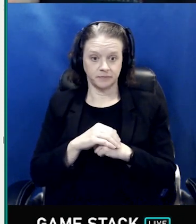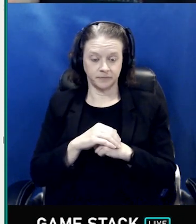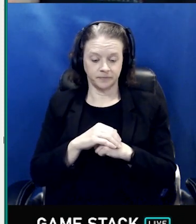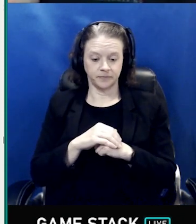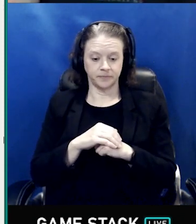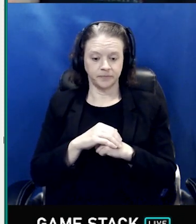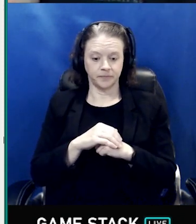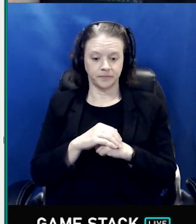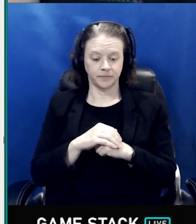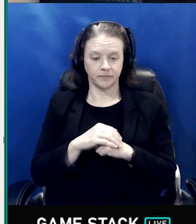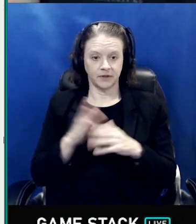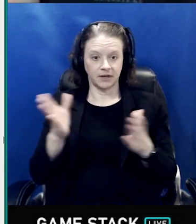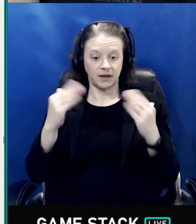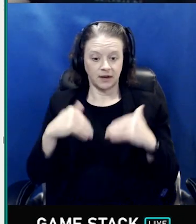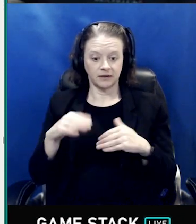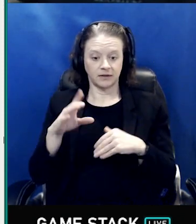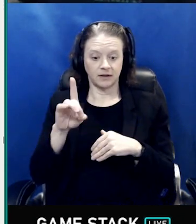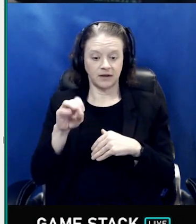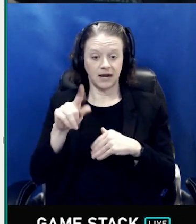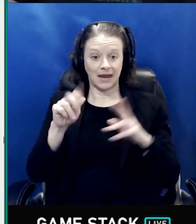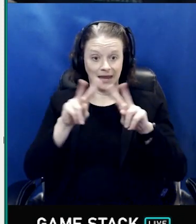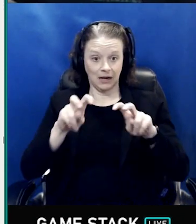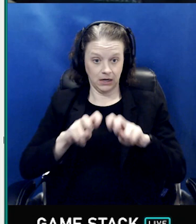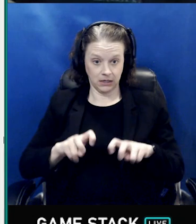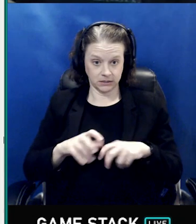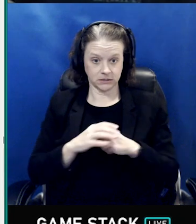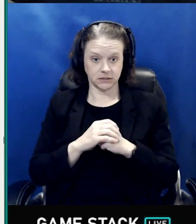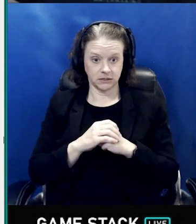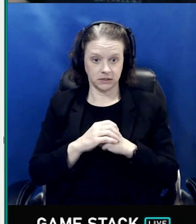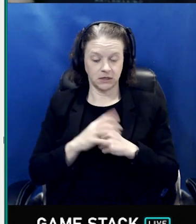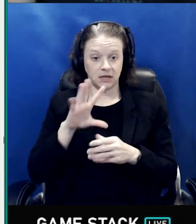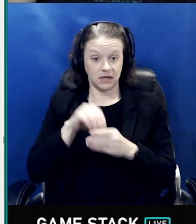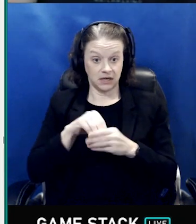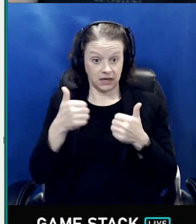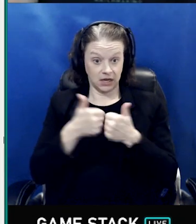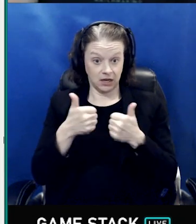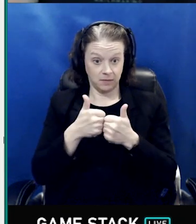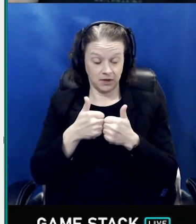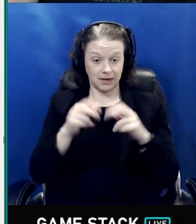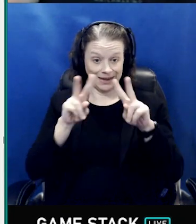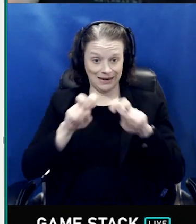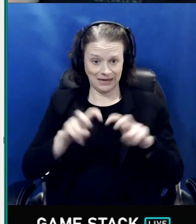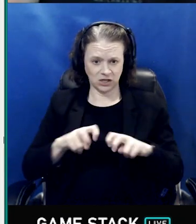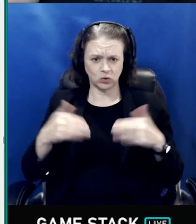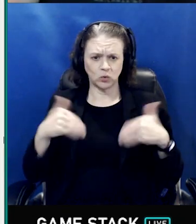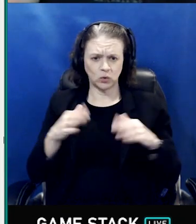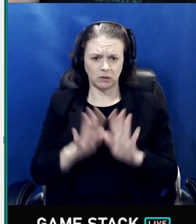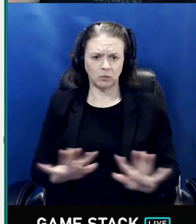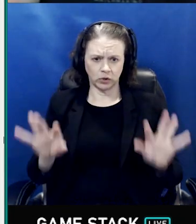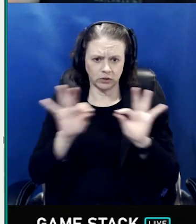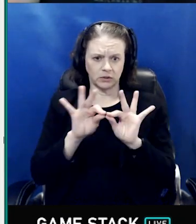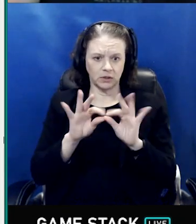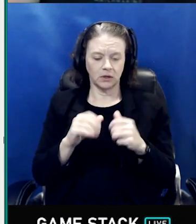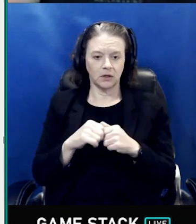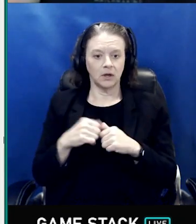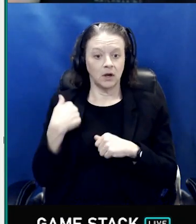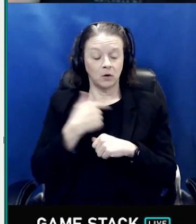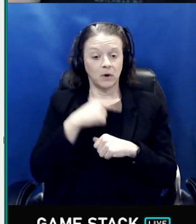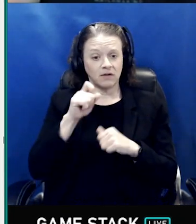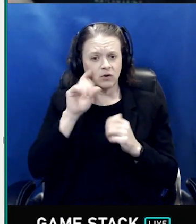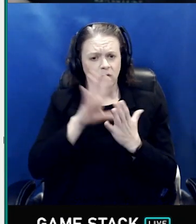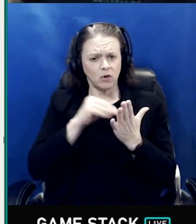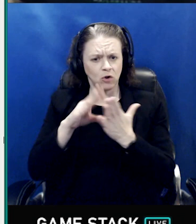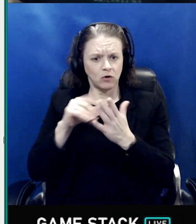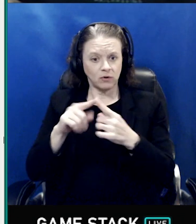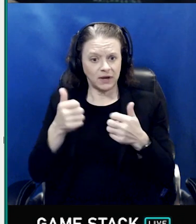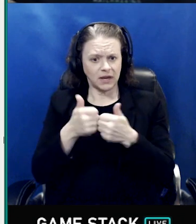Next is data analytics. In gaming, analytics is very important as we need to learn from